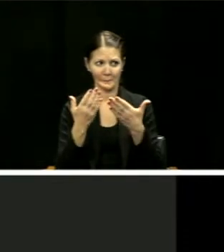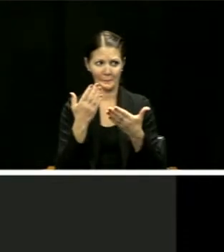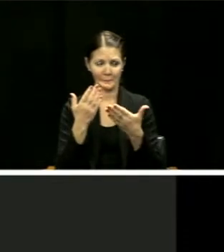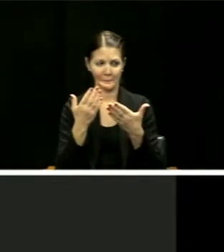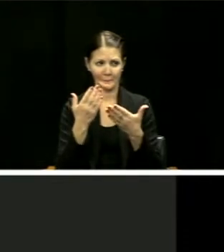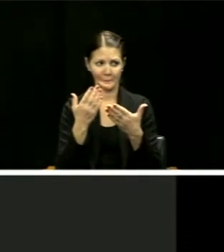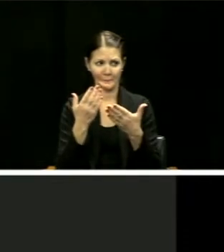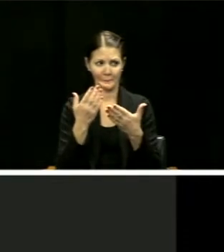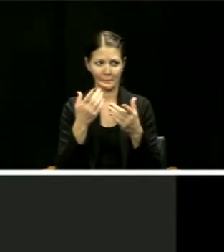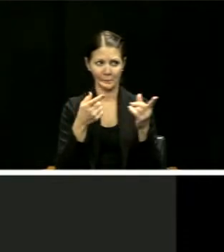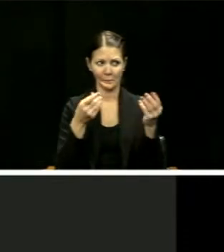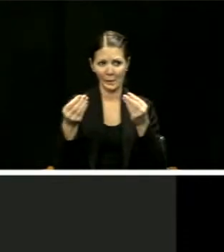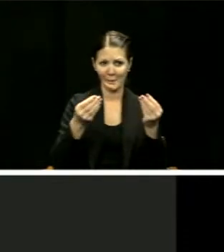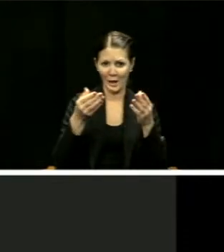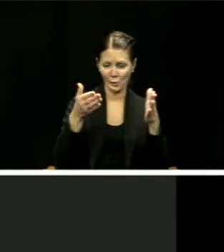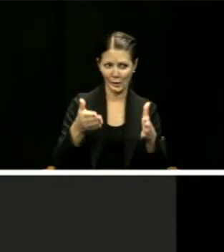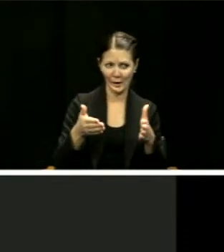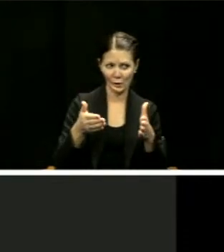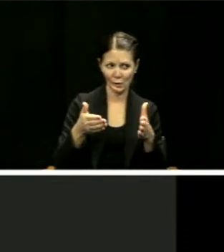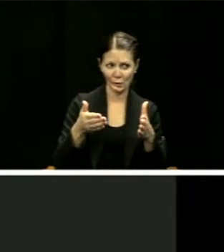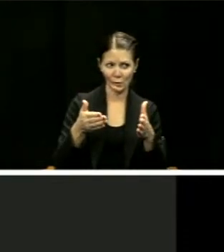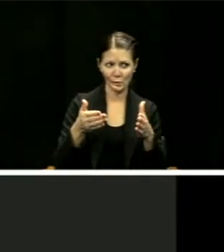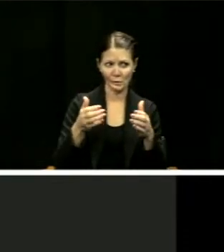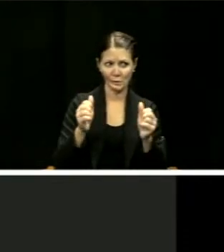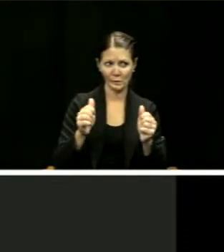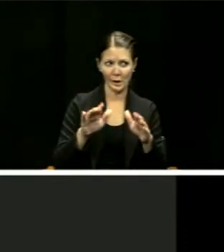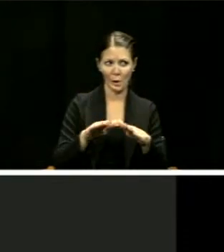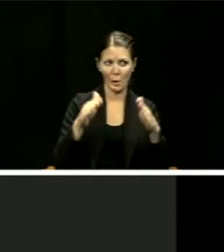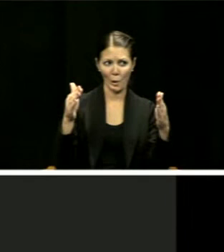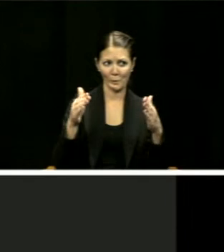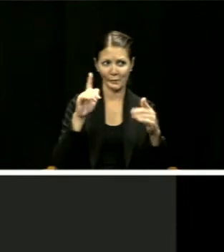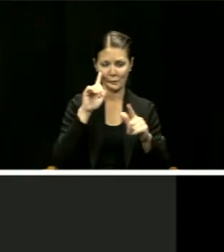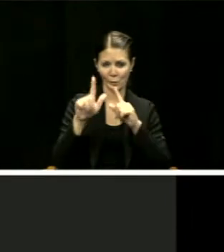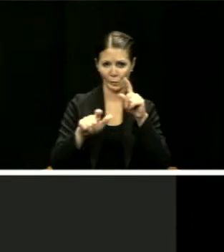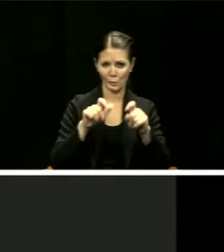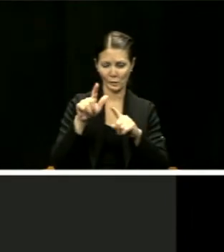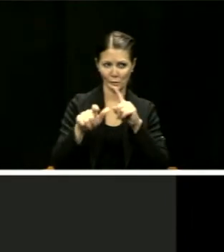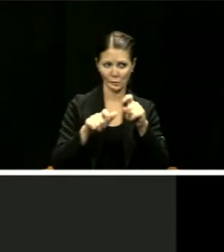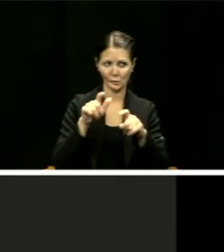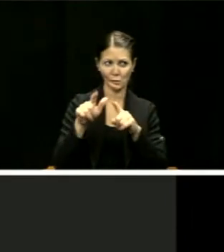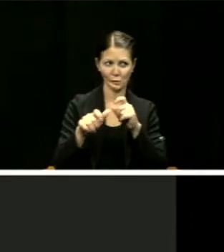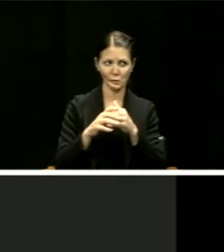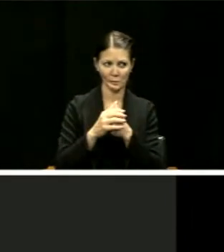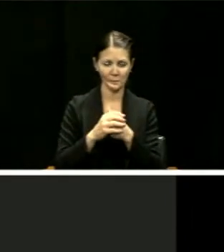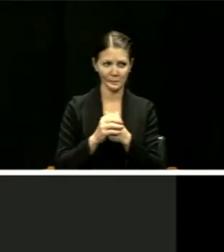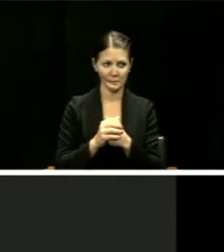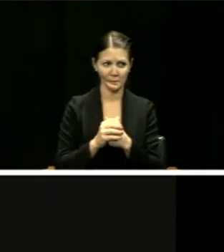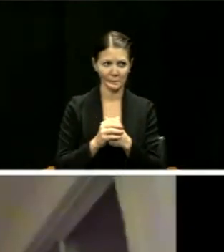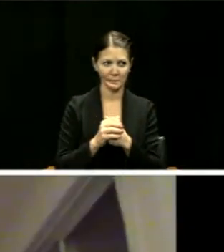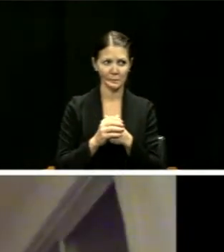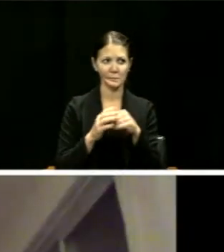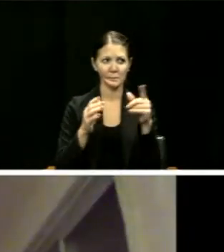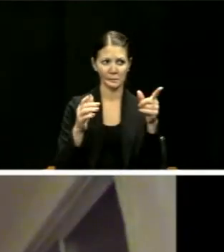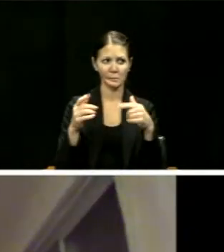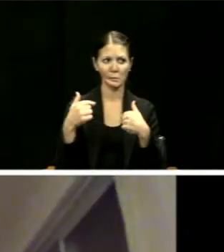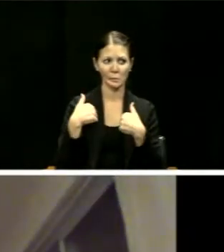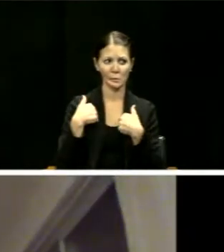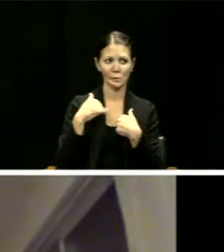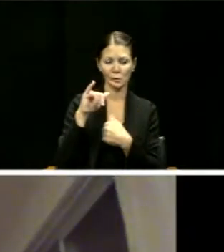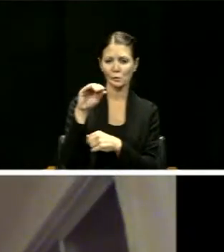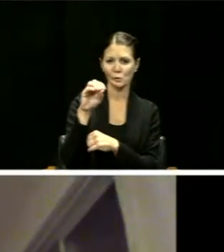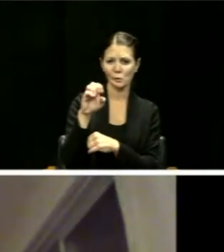host and moderator to open it up for questions at the end of their presentation. Yes, we were going to continue